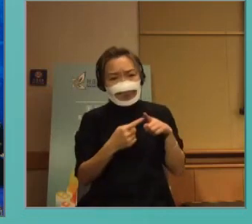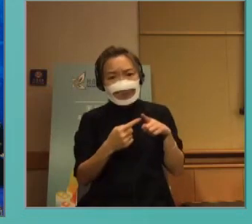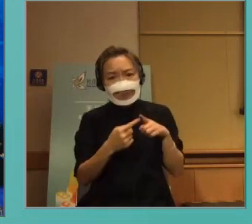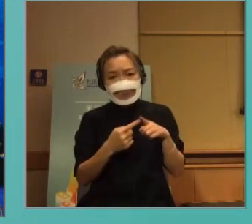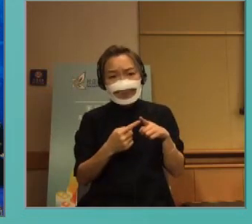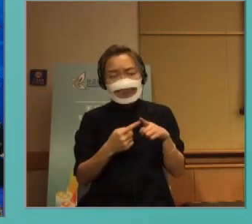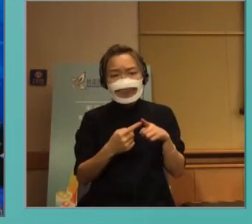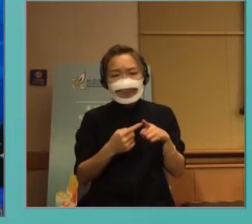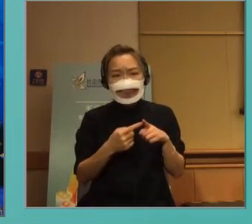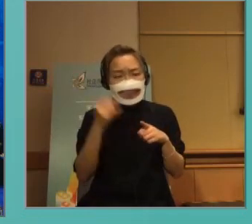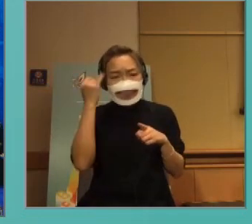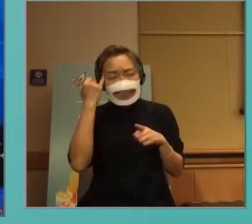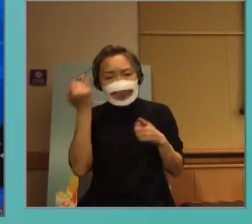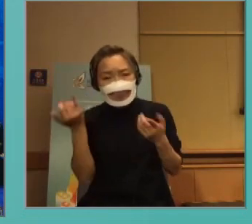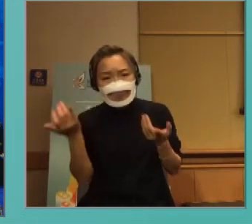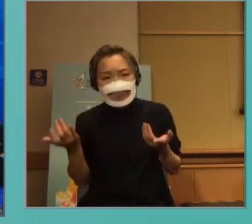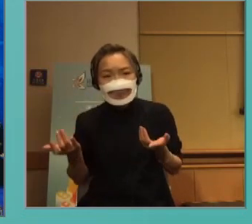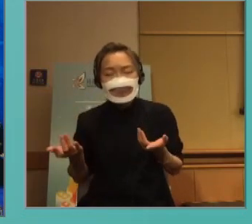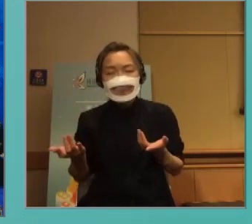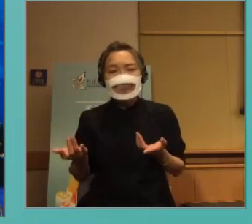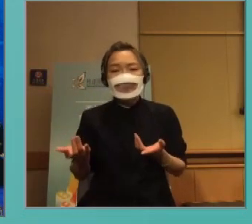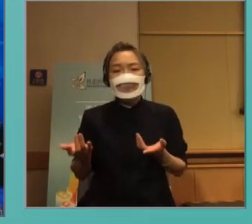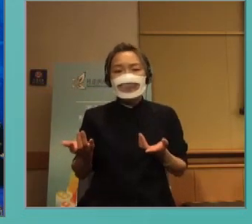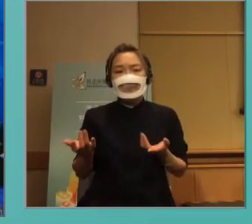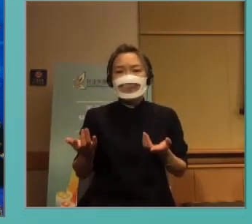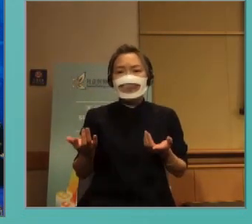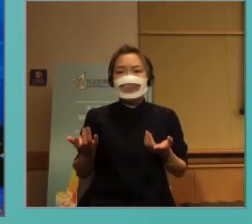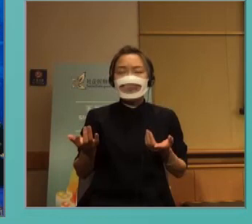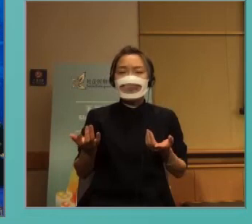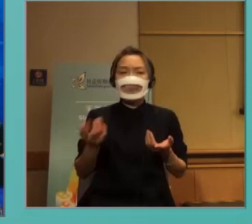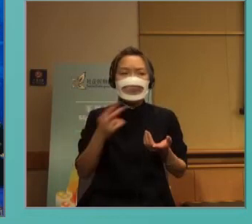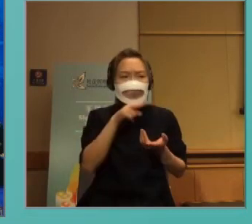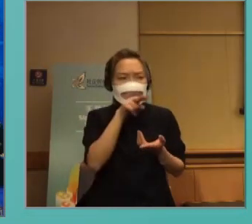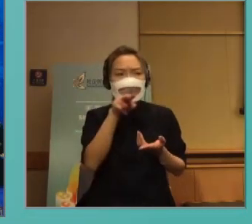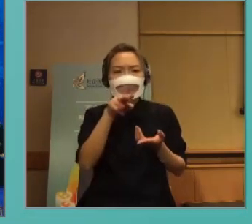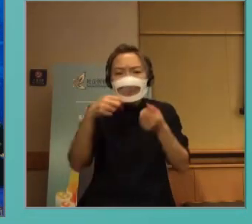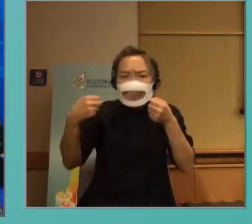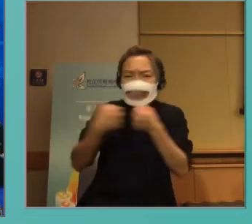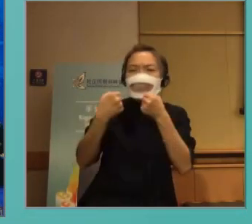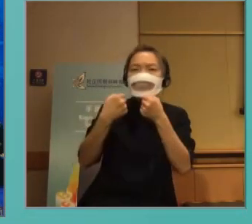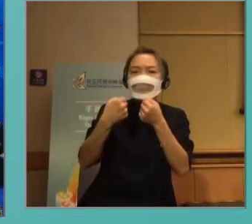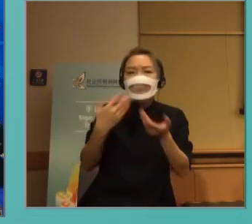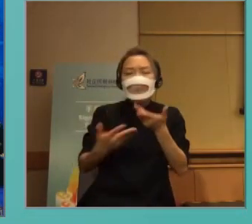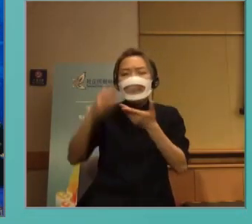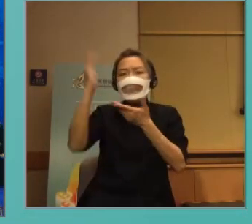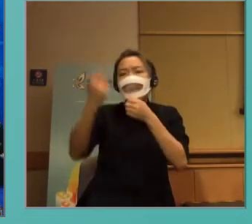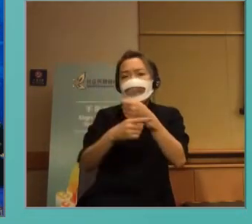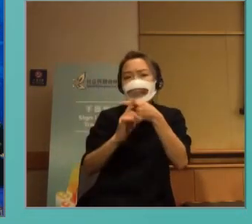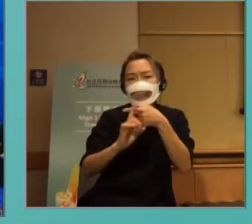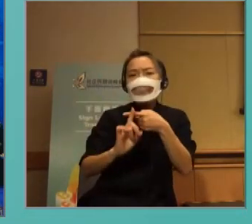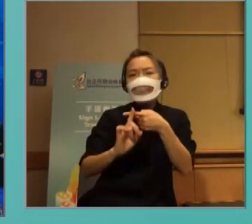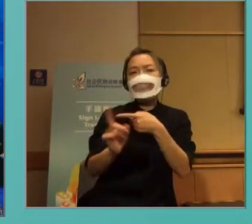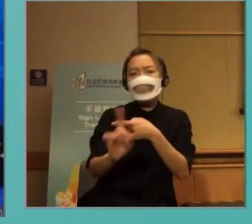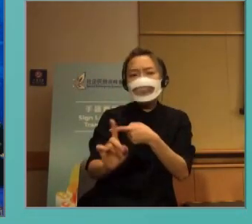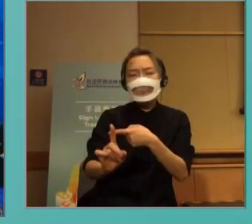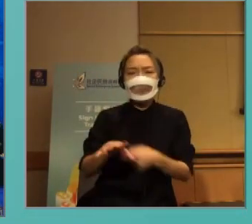what it is, what do you need to know about the risk and challenges of buying or selling or owning NFTs? So I think I'll pass this